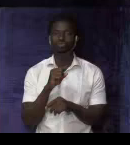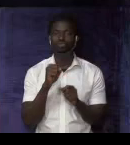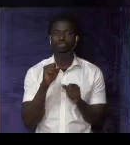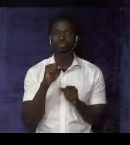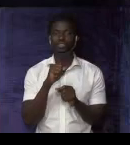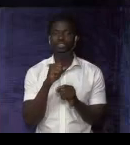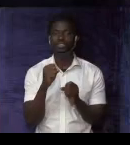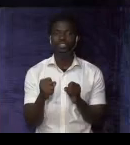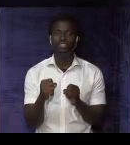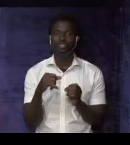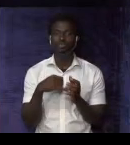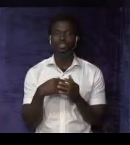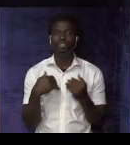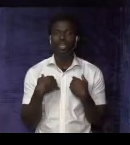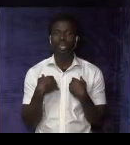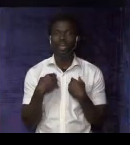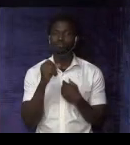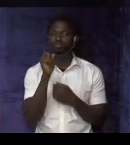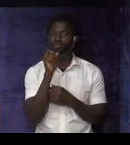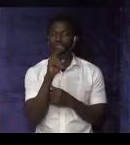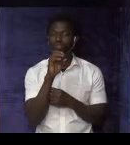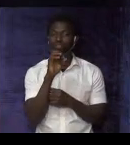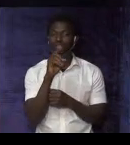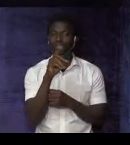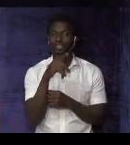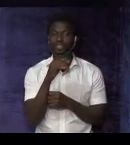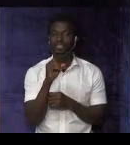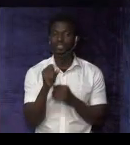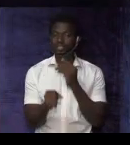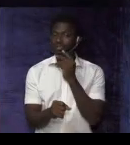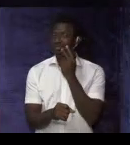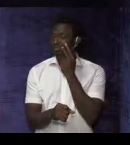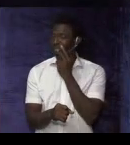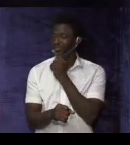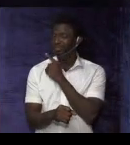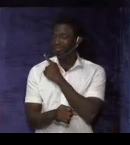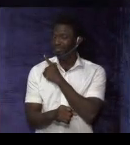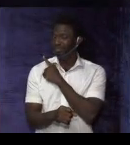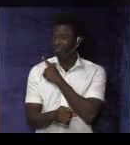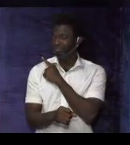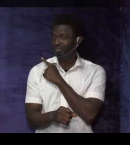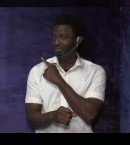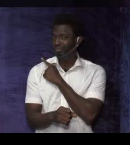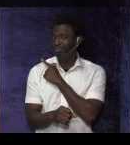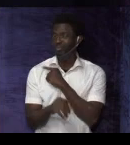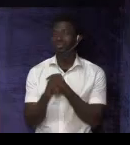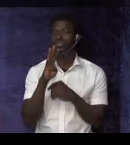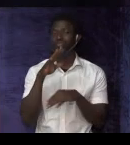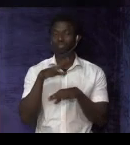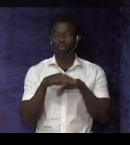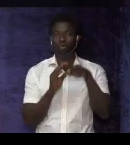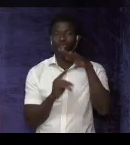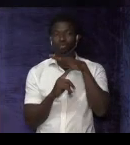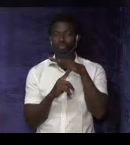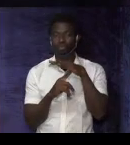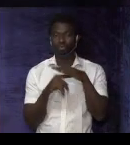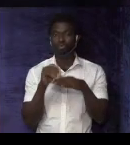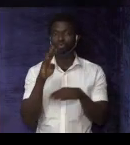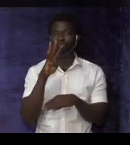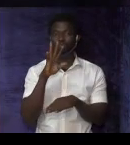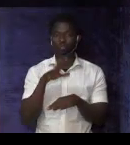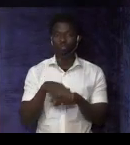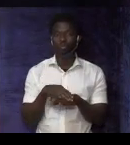The cube has 12 straight edges. 4 on top, 4 on this side.